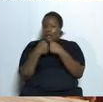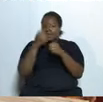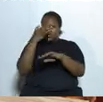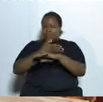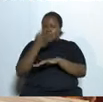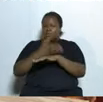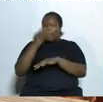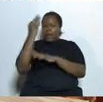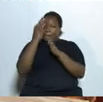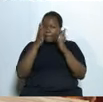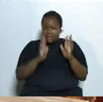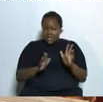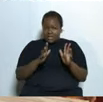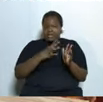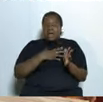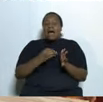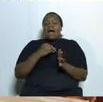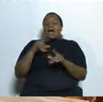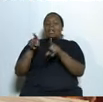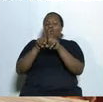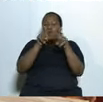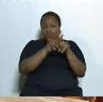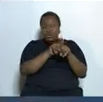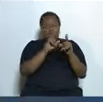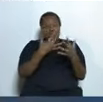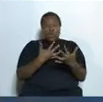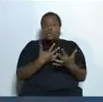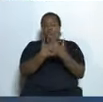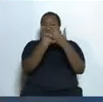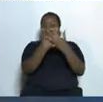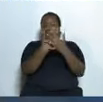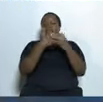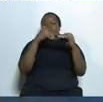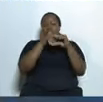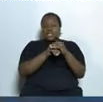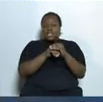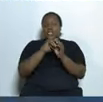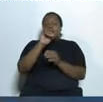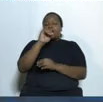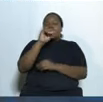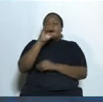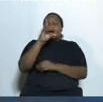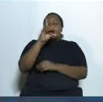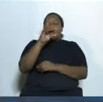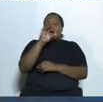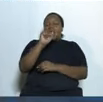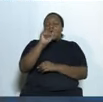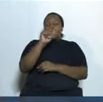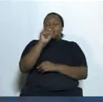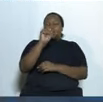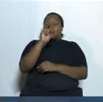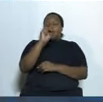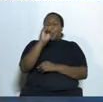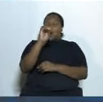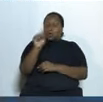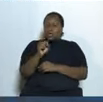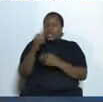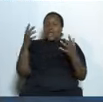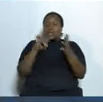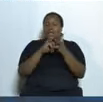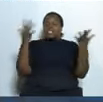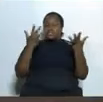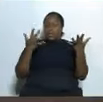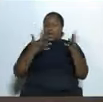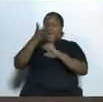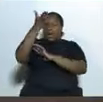emperor worship, and he was exiled by Domitian on the island of Patmos, and it was there God gave him the book of